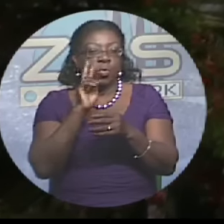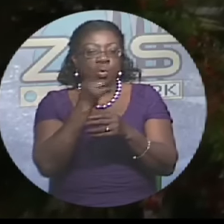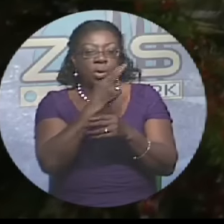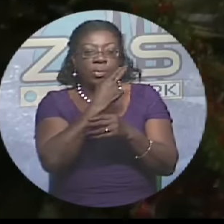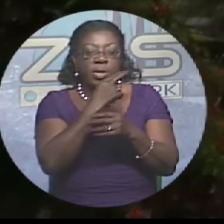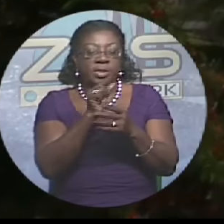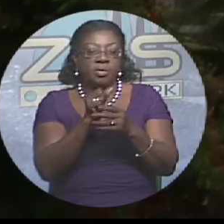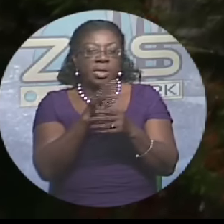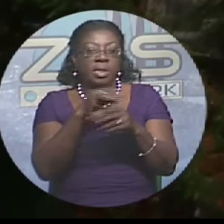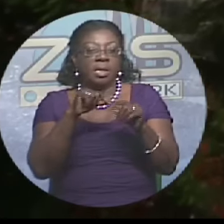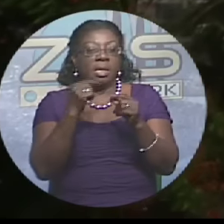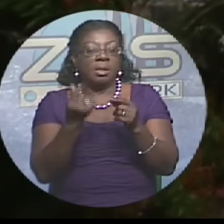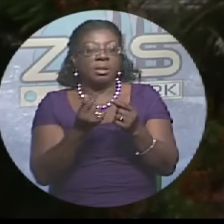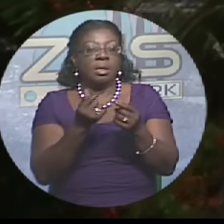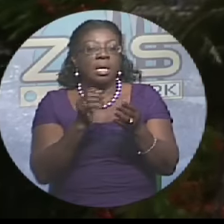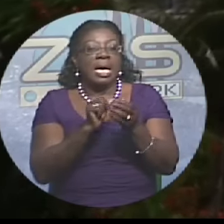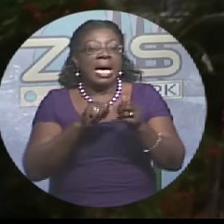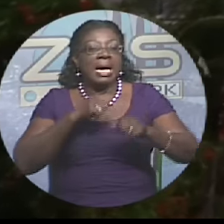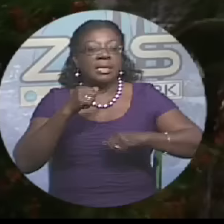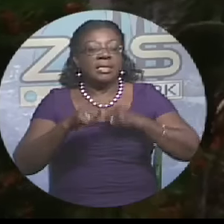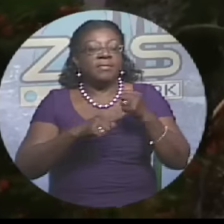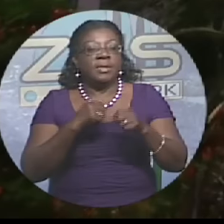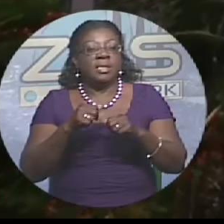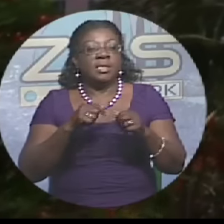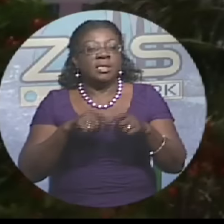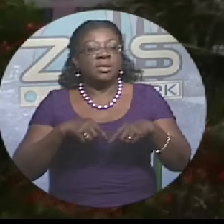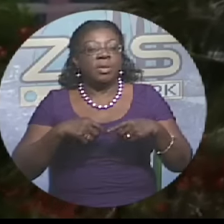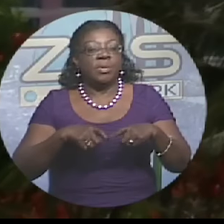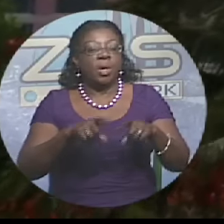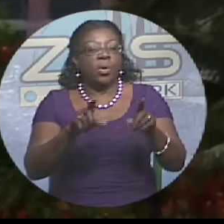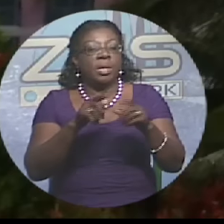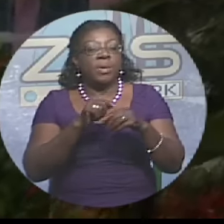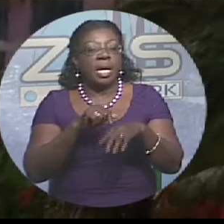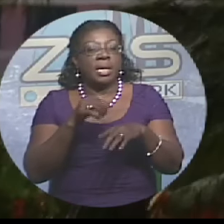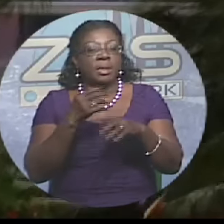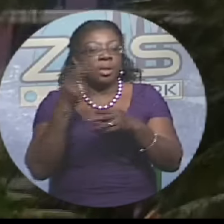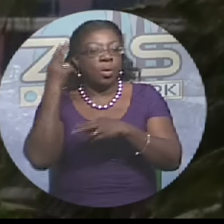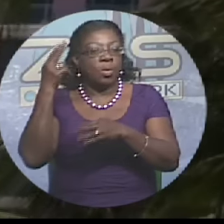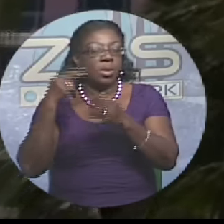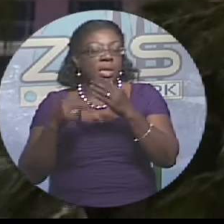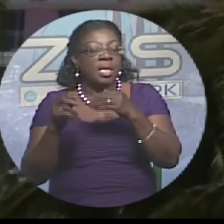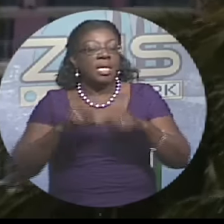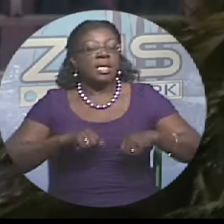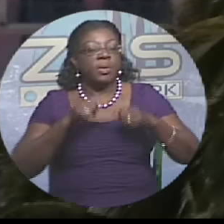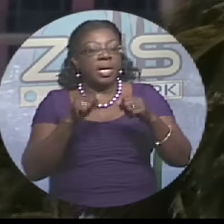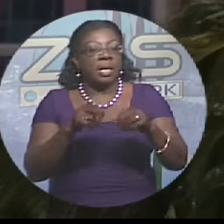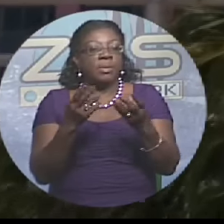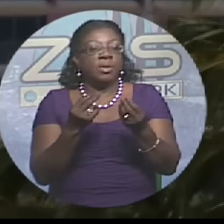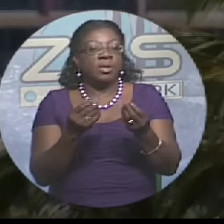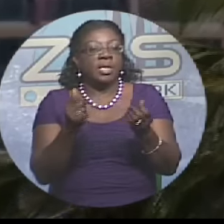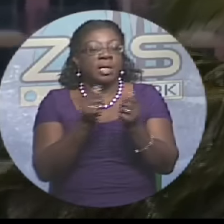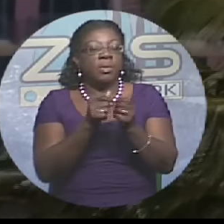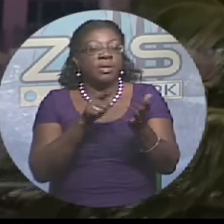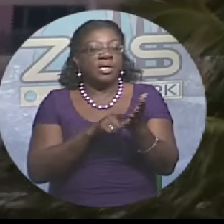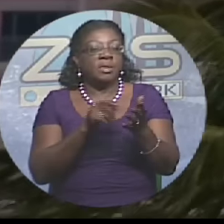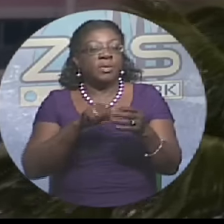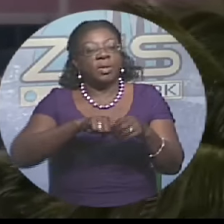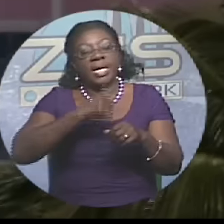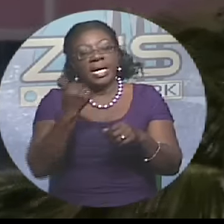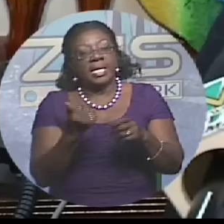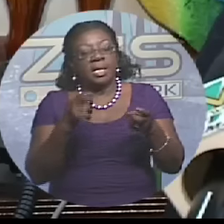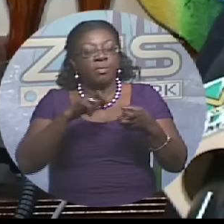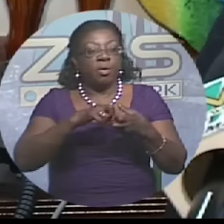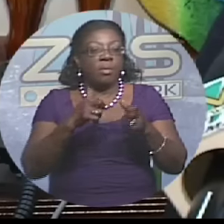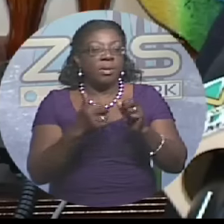those pre-booked customers waiting to stay at the SLS property? Well, Nazarian says they were able to deal with this issue without any hiccups.